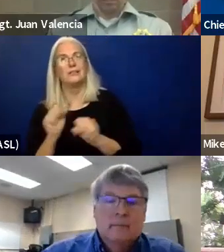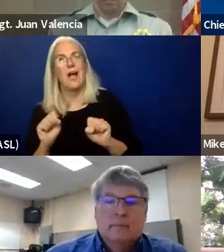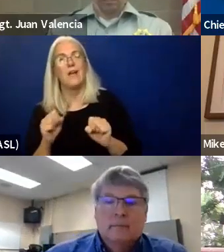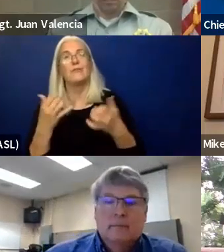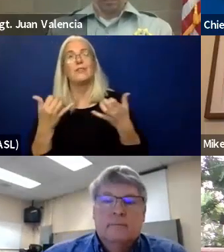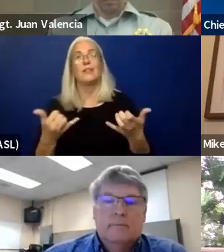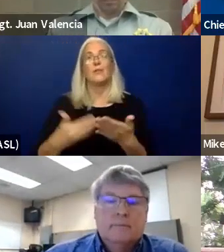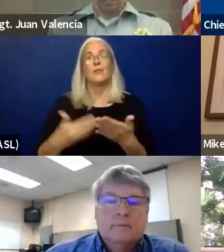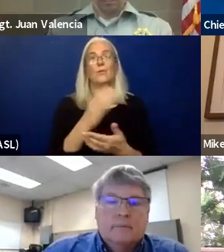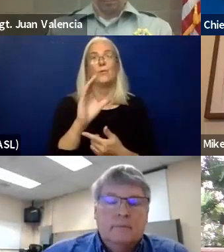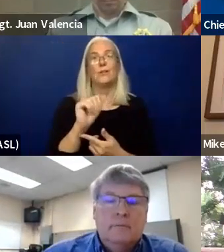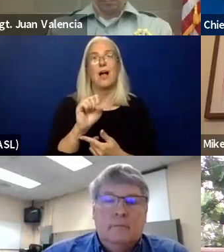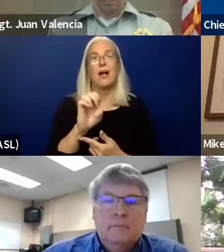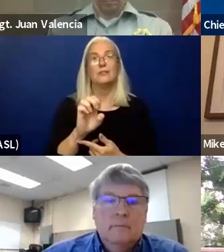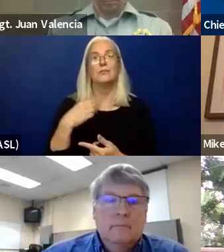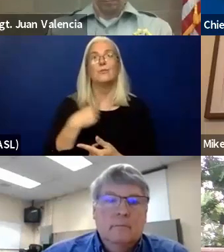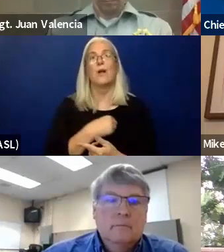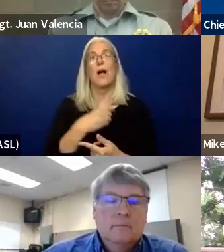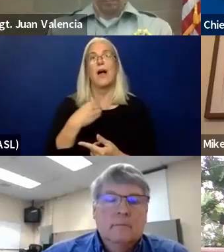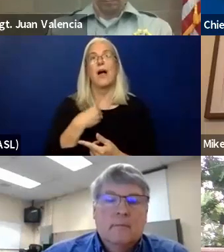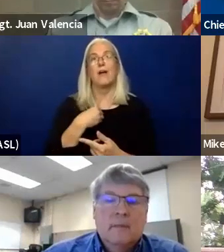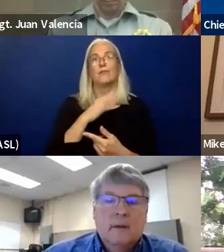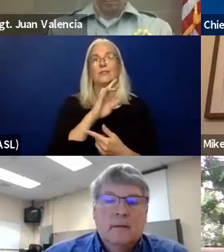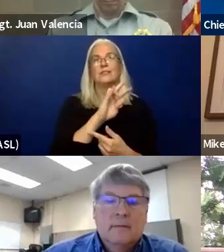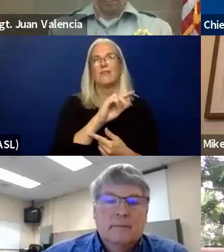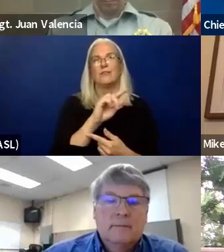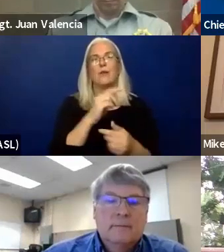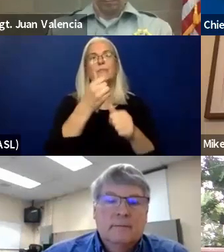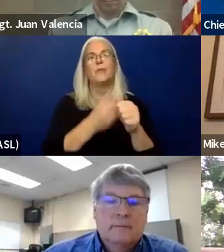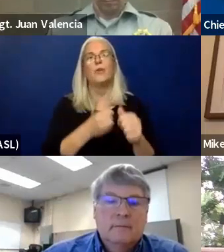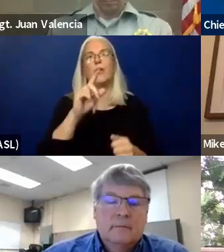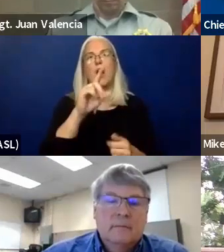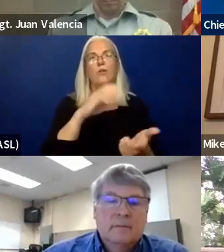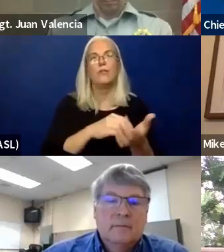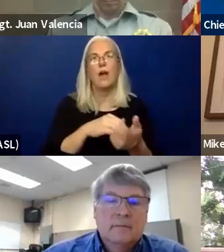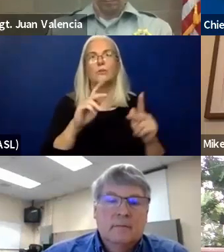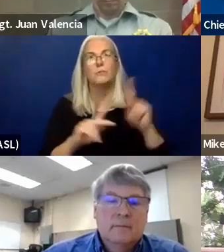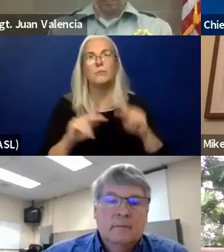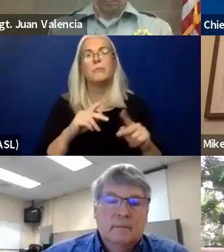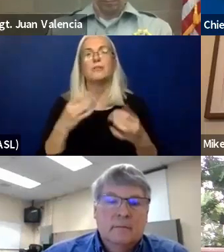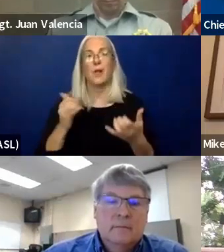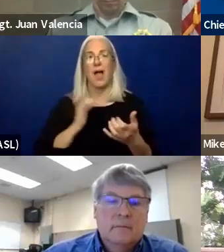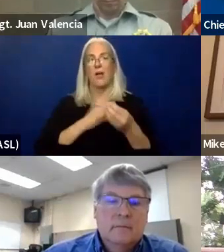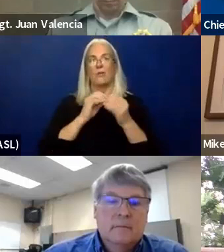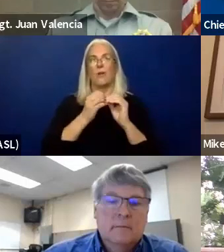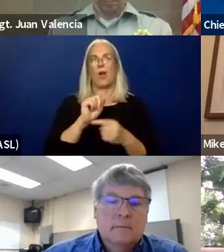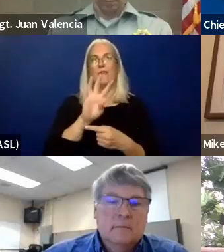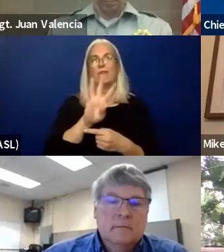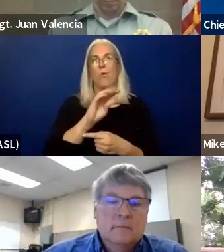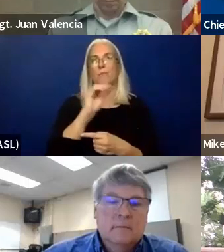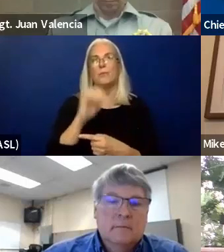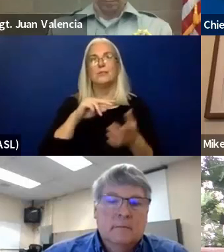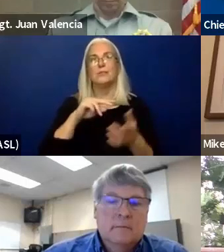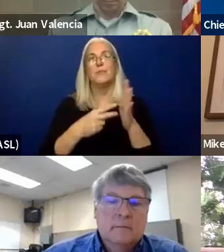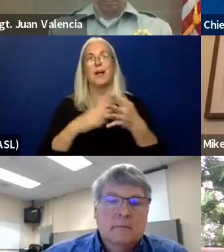test positivity rate is 4%. Though this test positivity rate is enough to move us out of purple, right